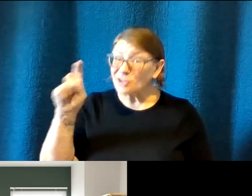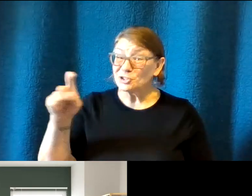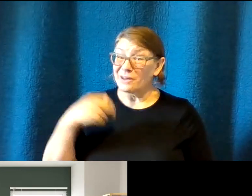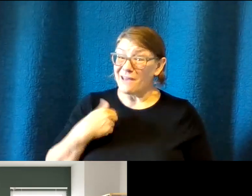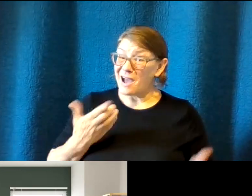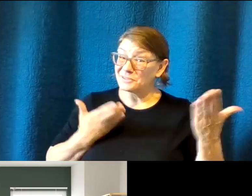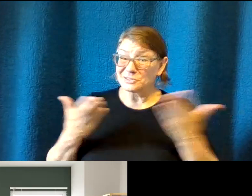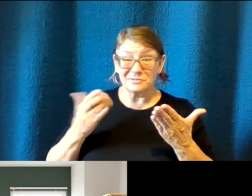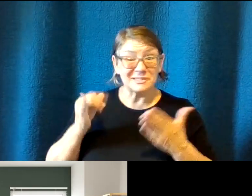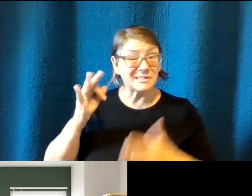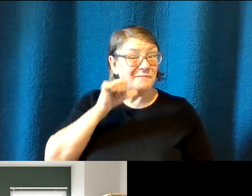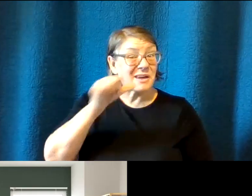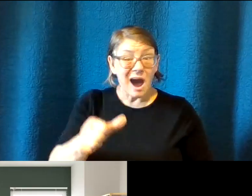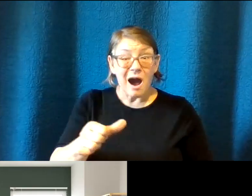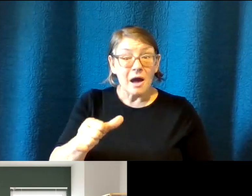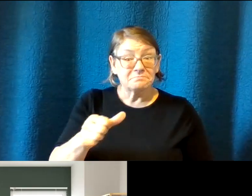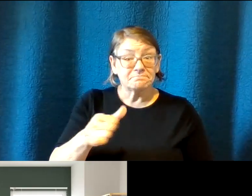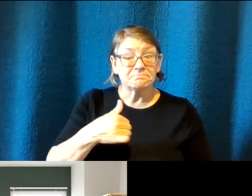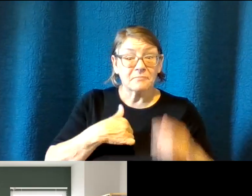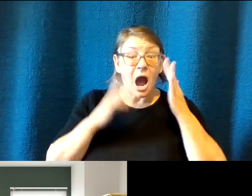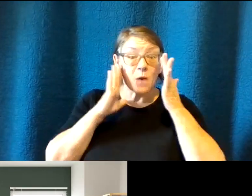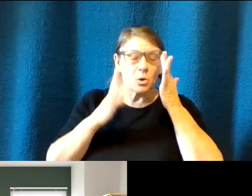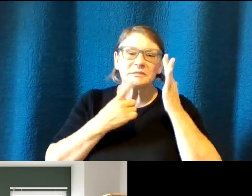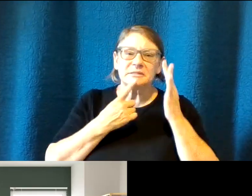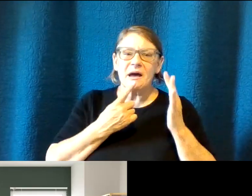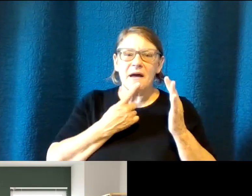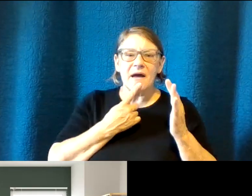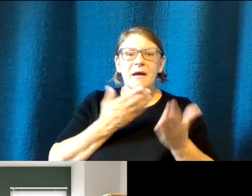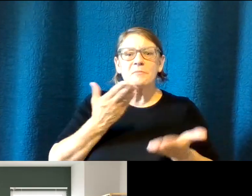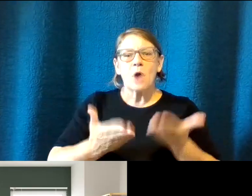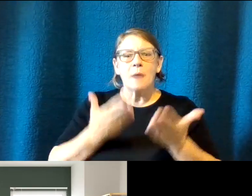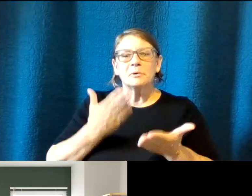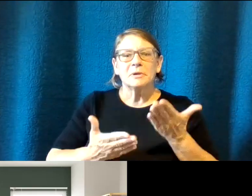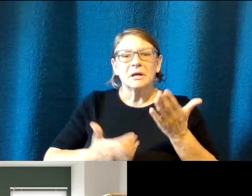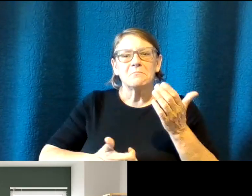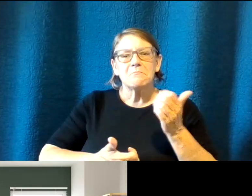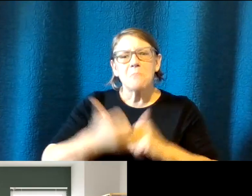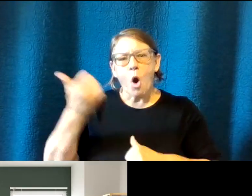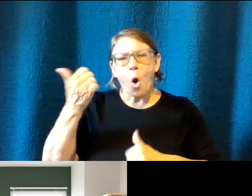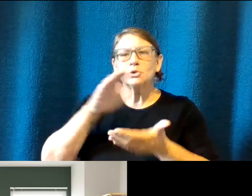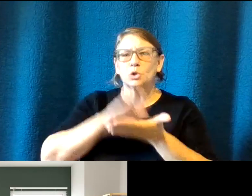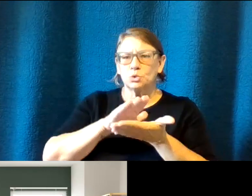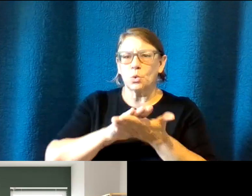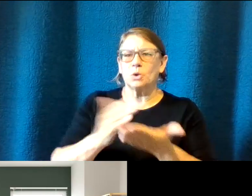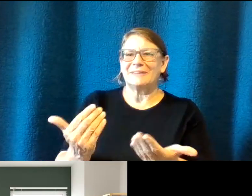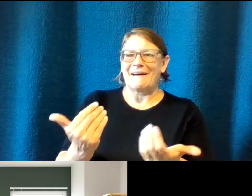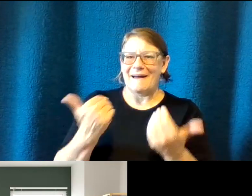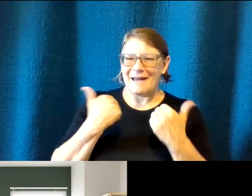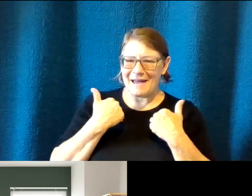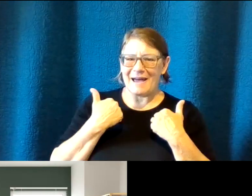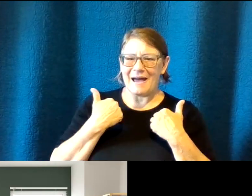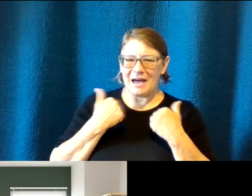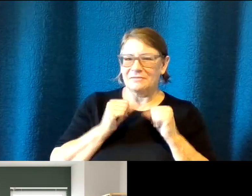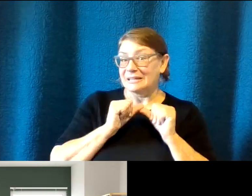if not, I would say that probably most schools have